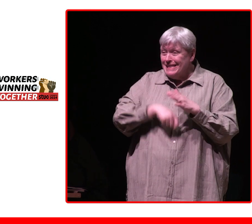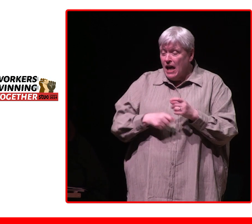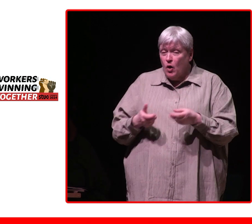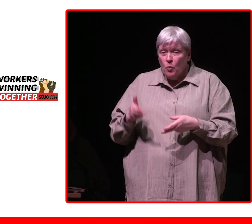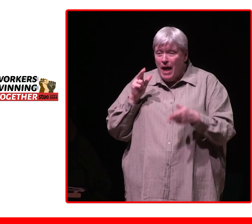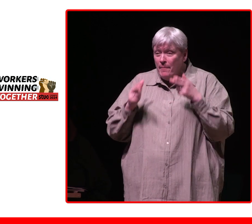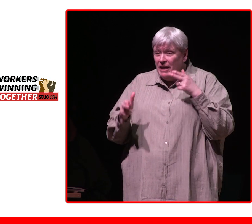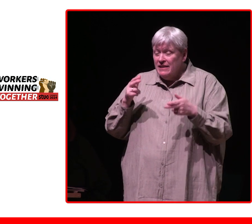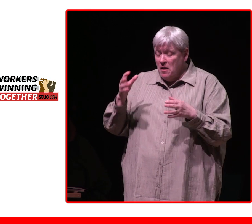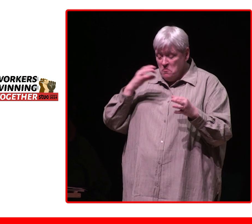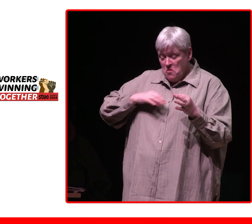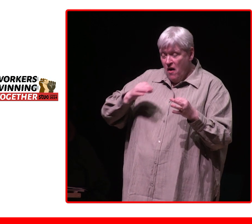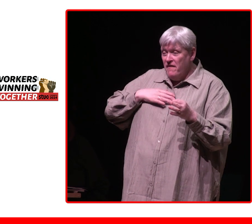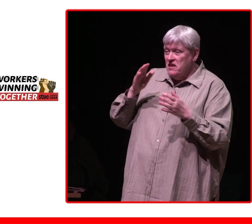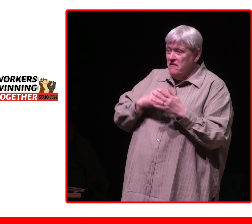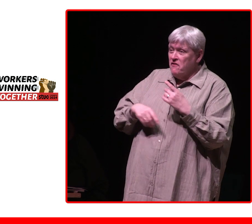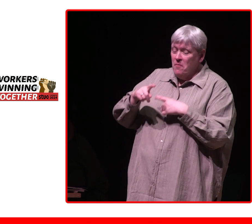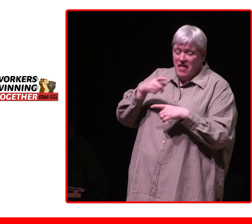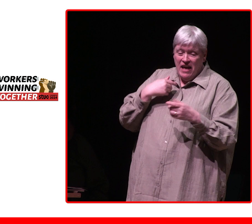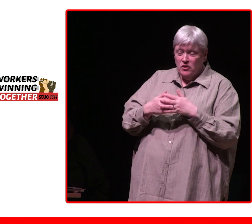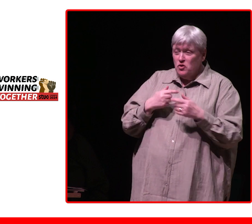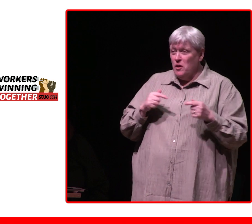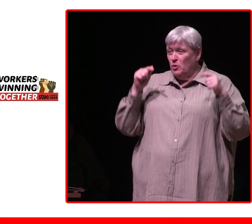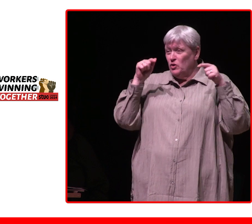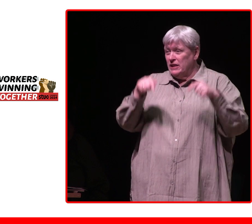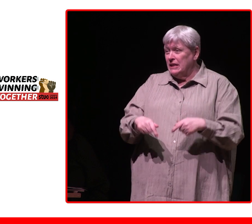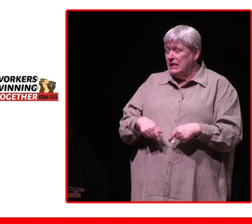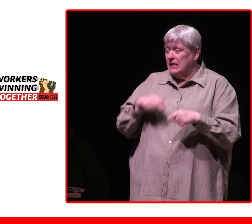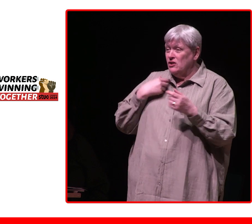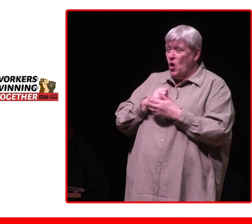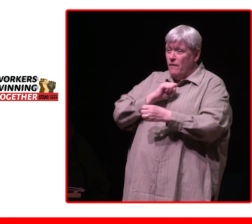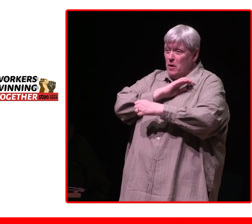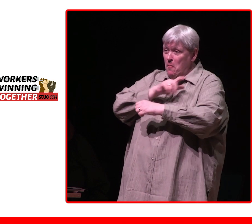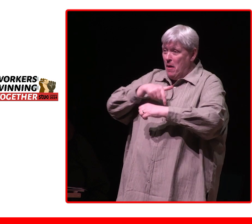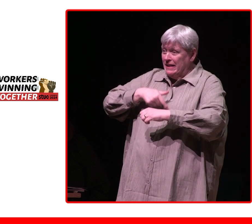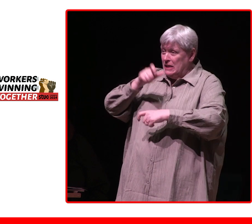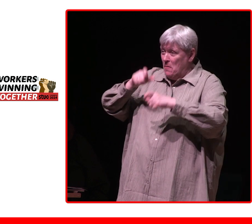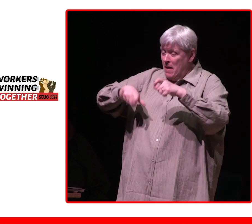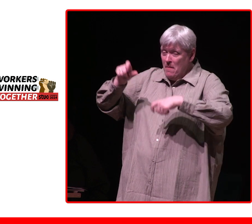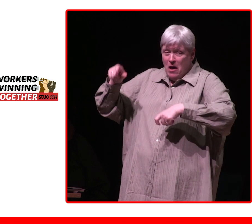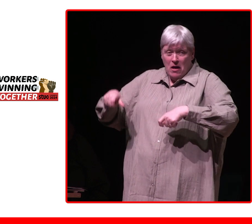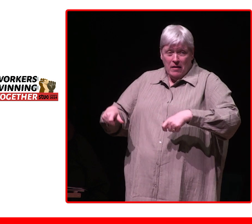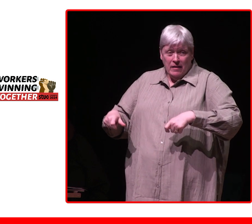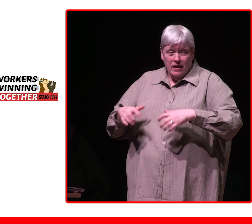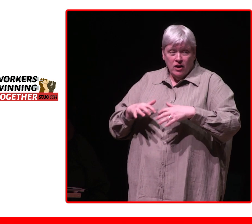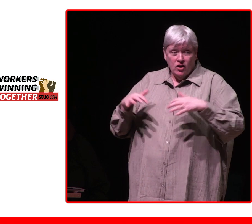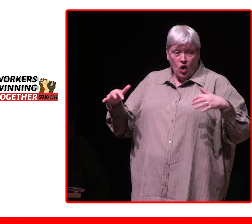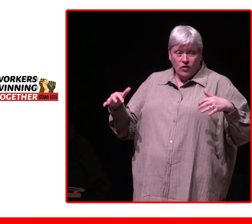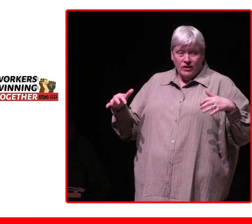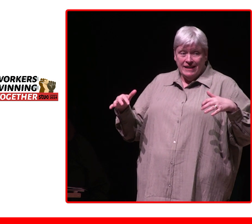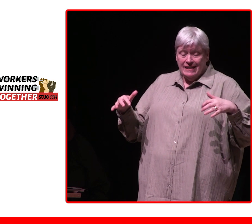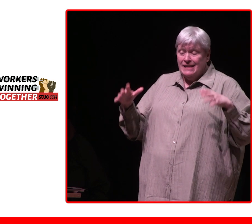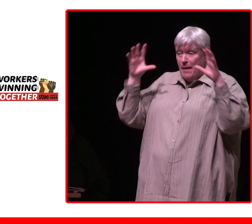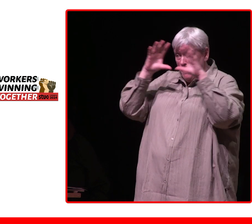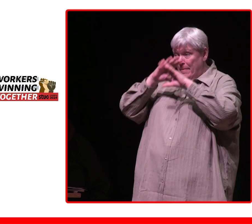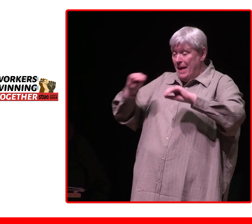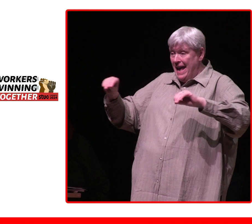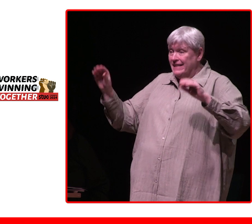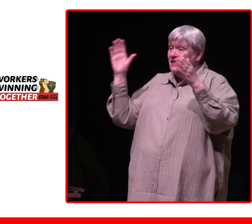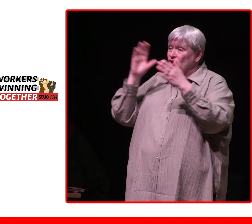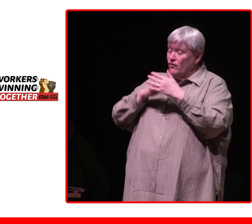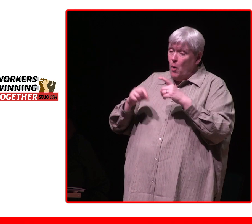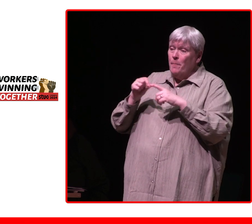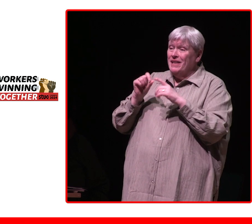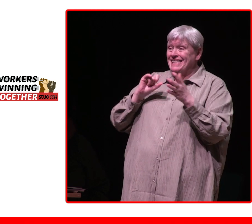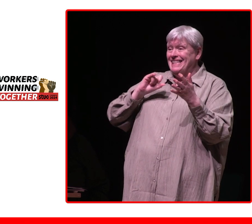and profiteer from the brutality of the Palestinian people. Congress, and the message from our members in